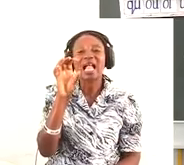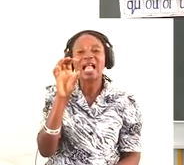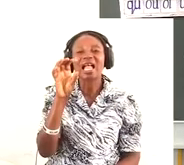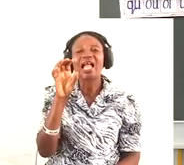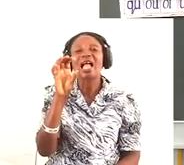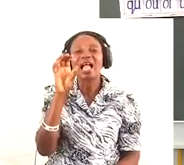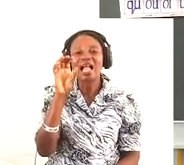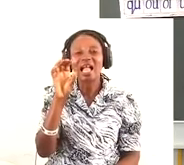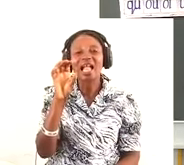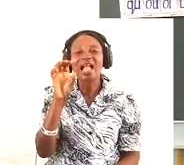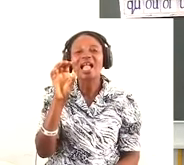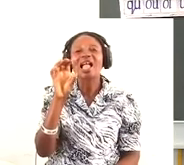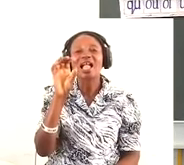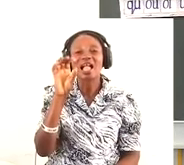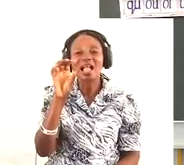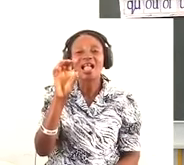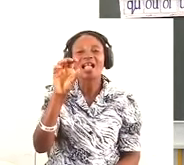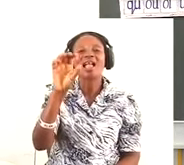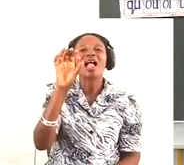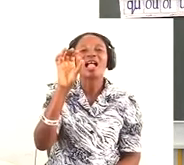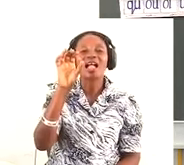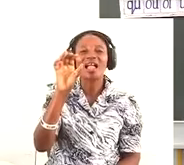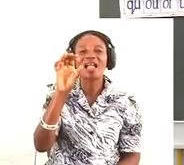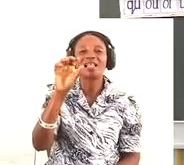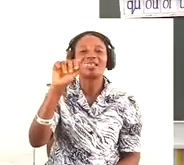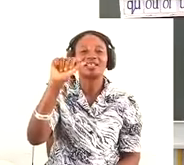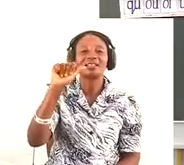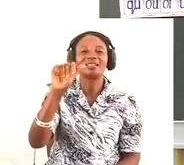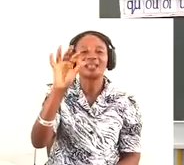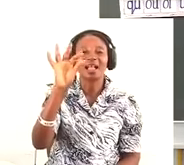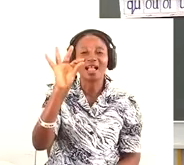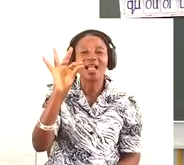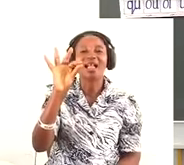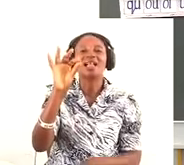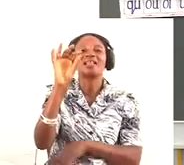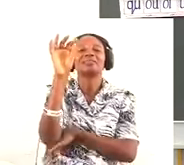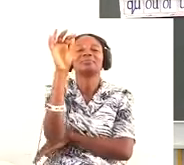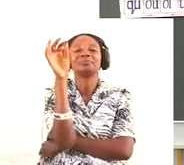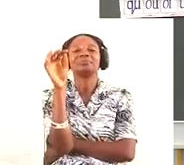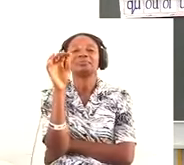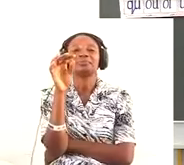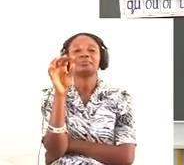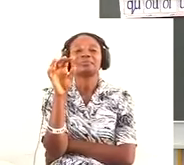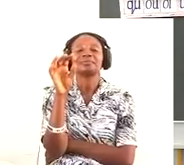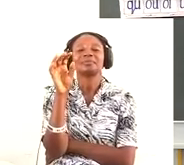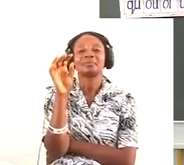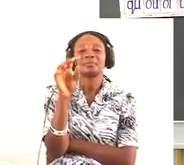K. The sound is K. The sound is K. Let's go.